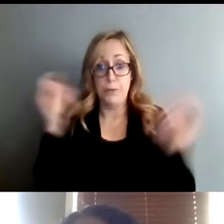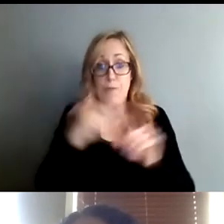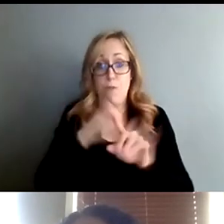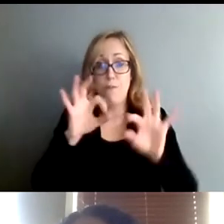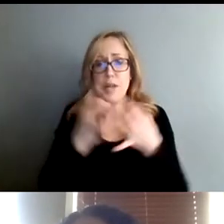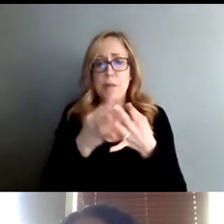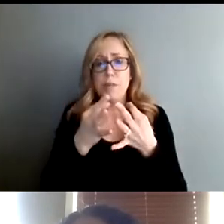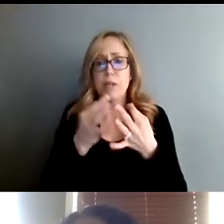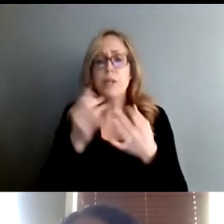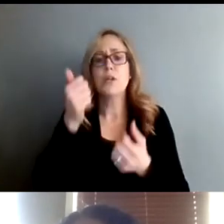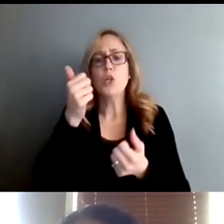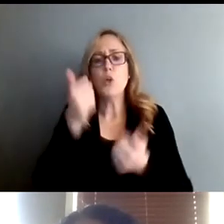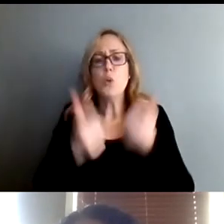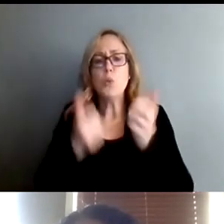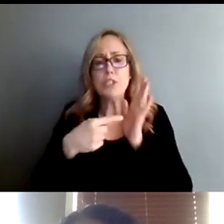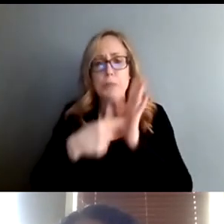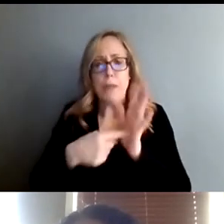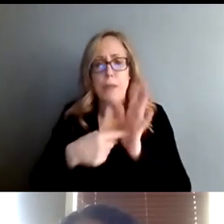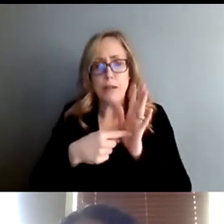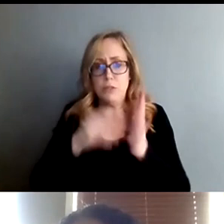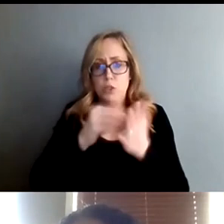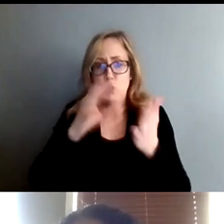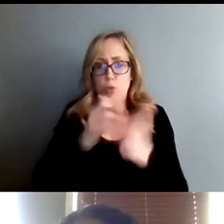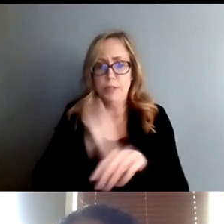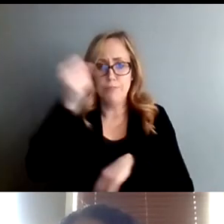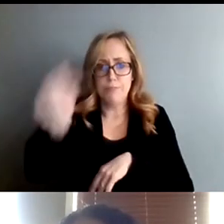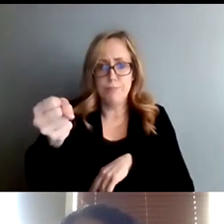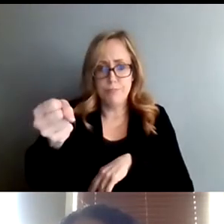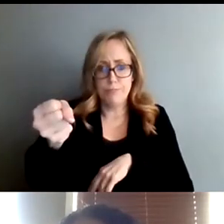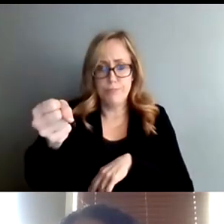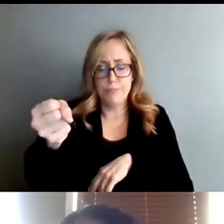to which model they would prefer, what's the default?